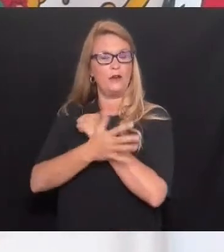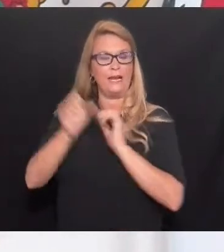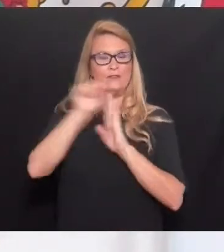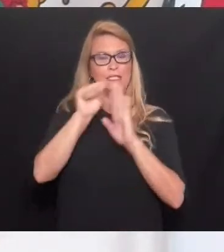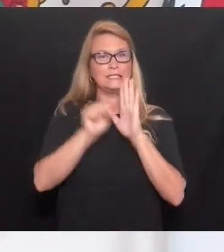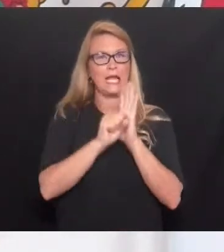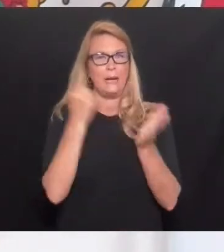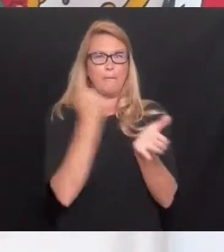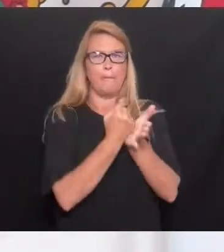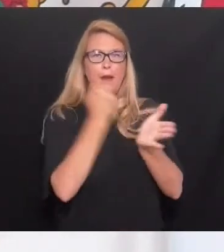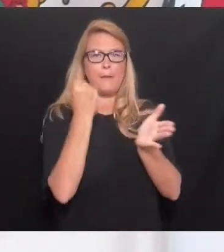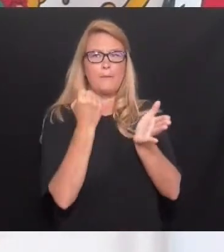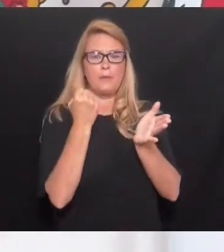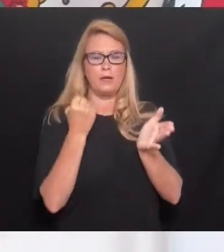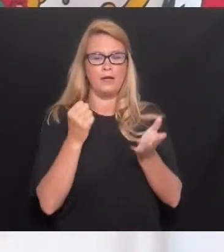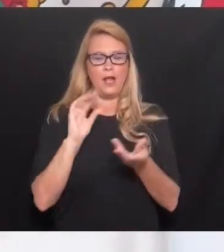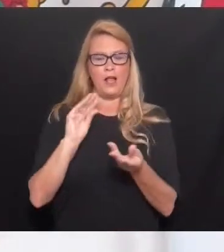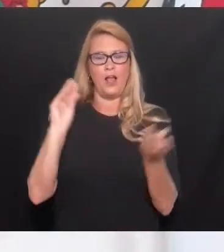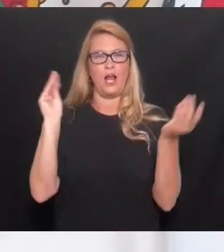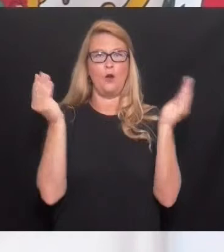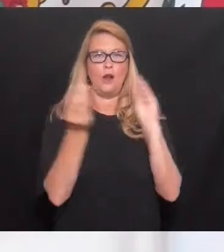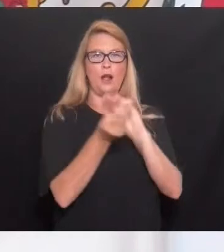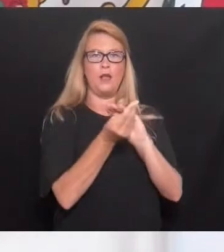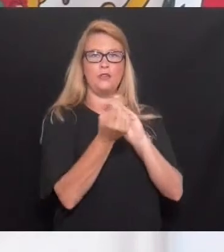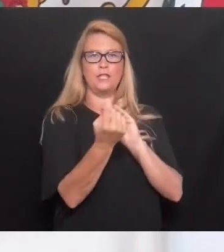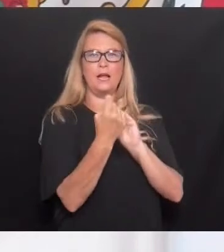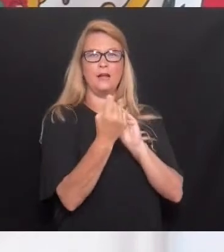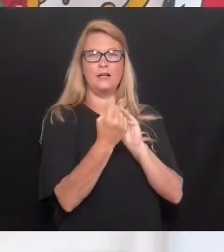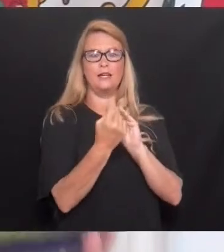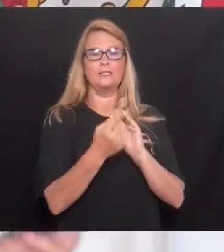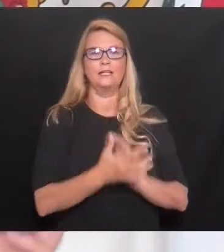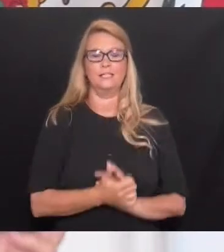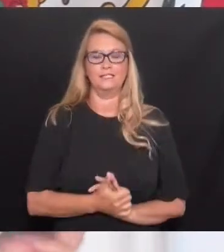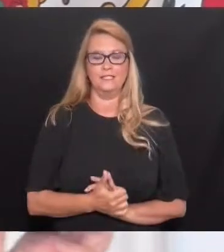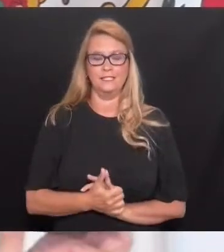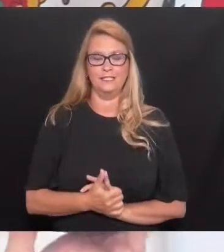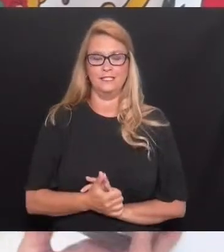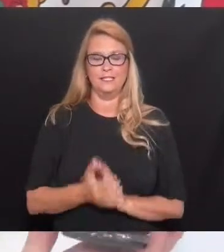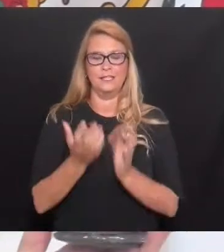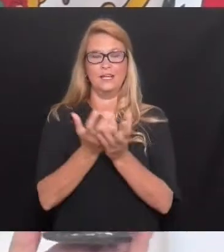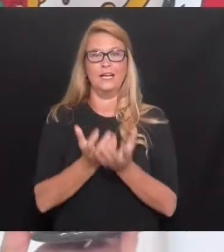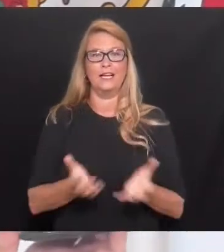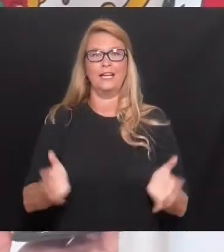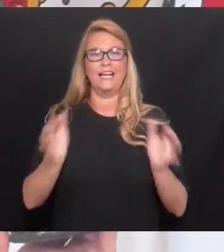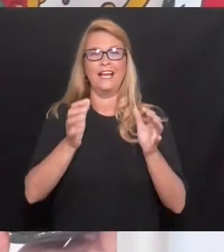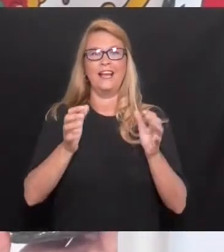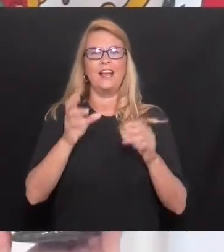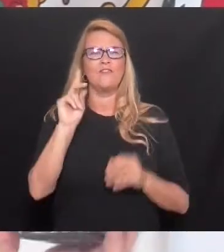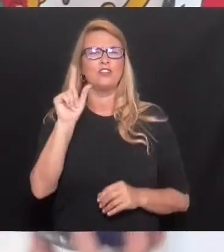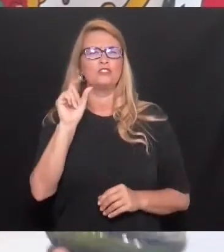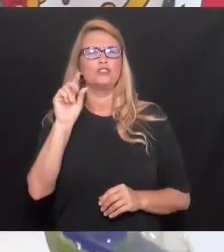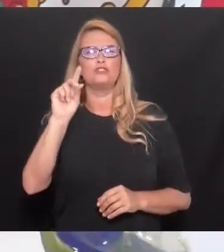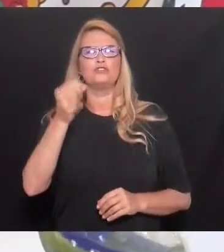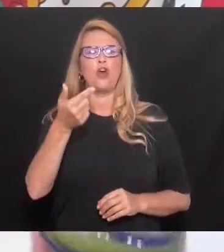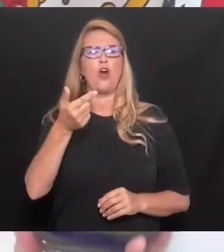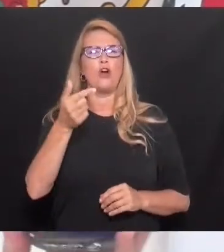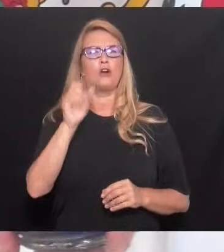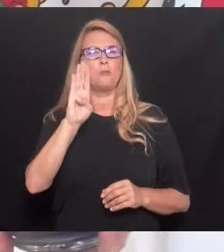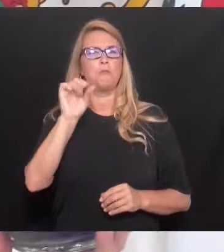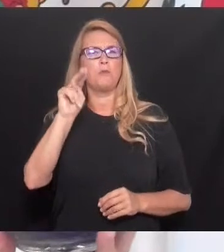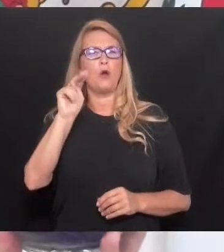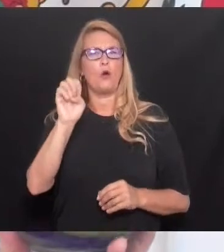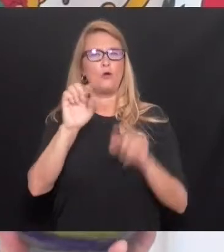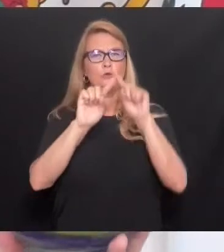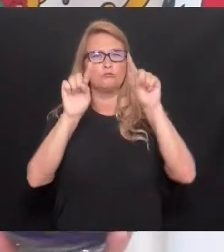and of all things on this side, it's got a state on both sides in the shape of a dog bone in the middle. It's got baby dog, and